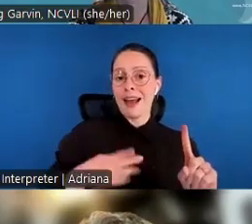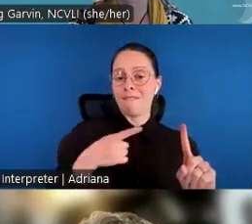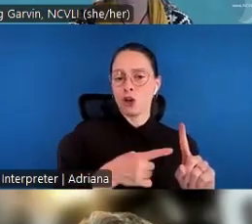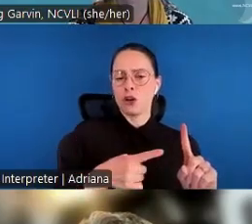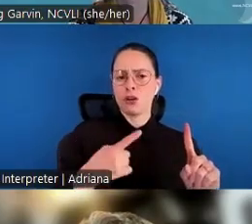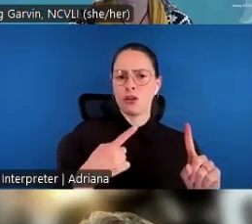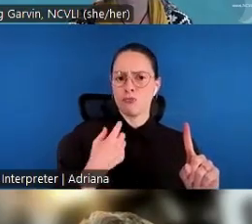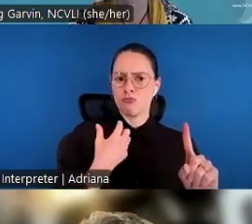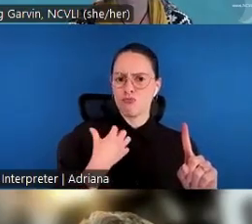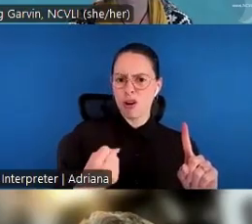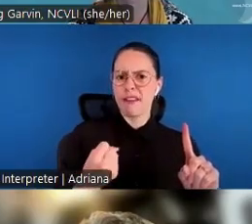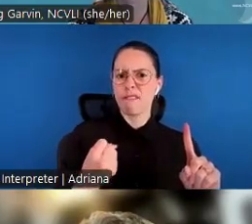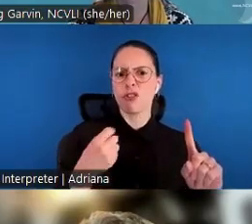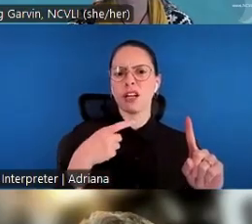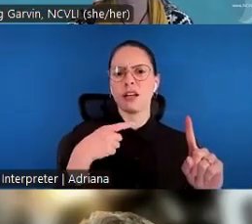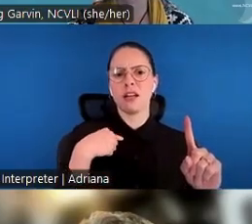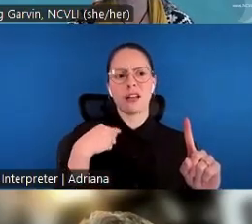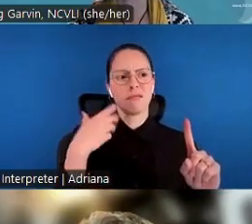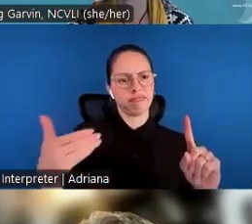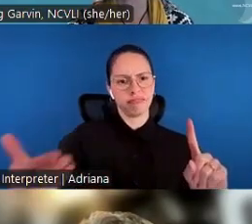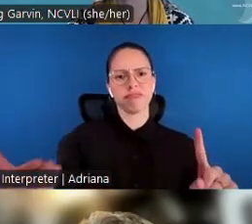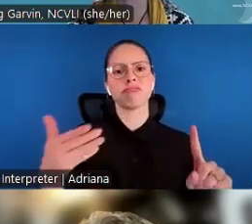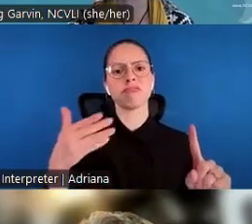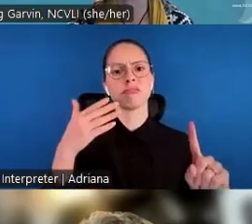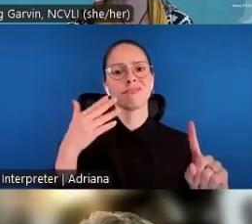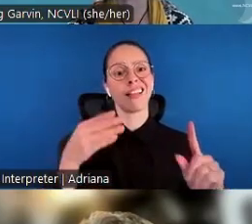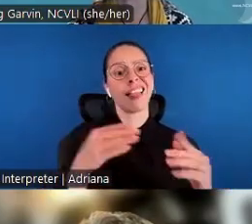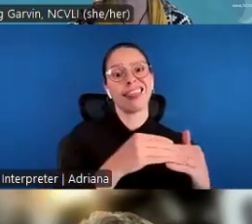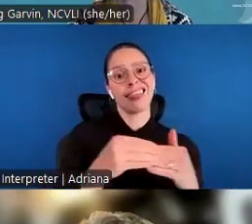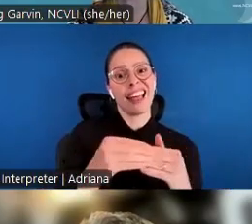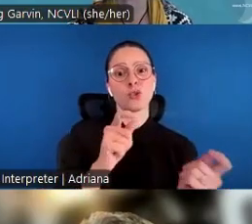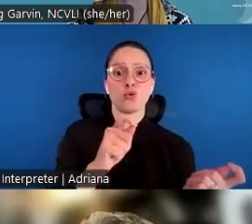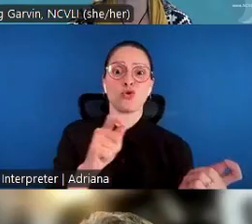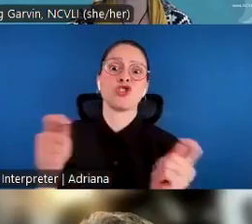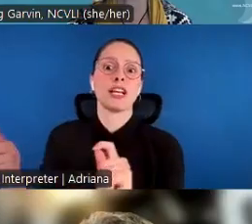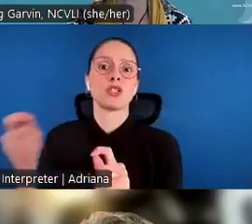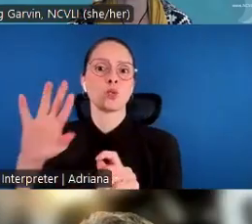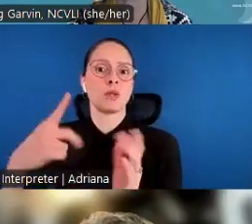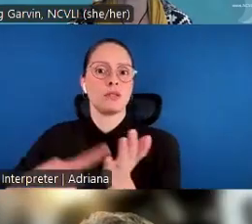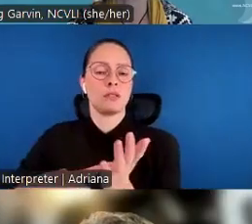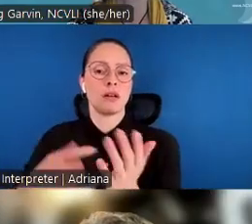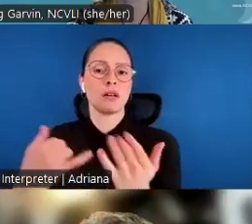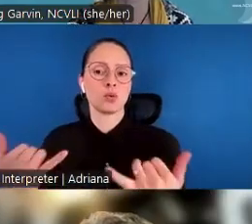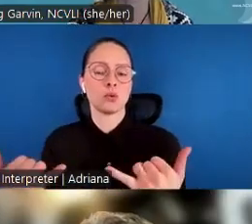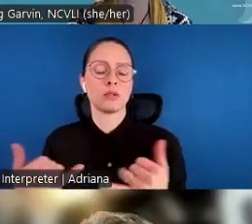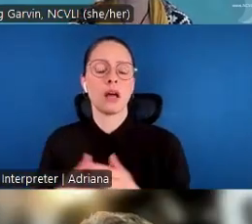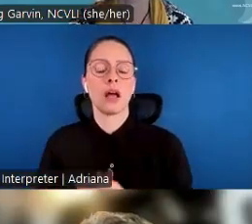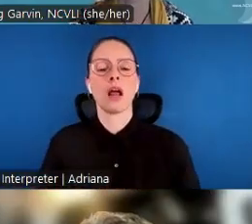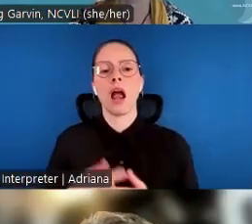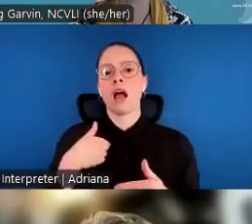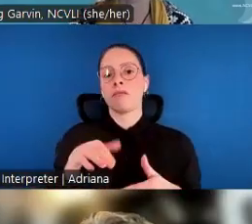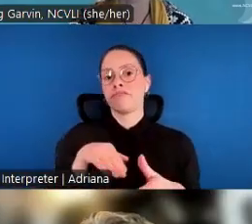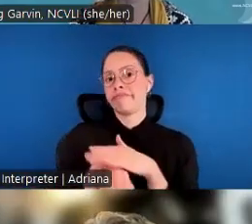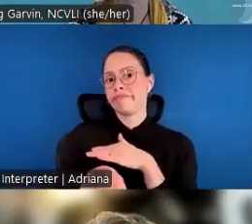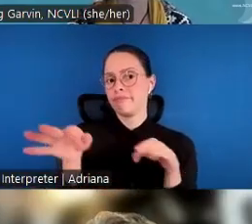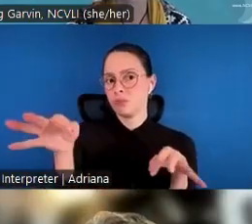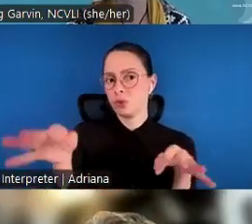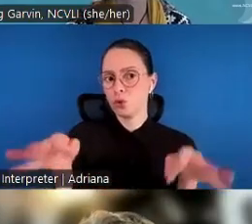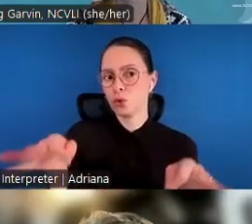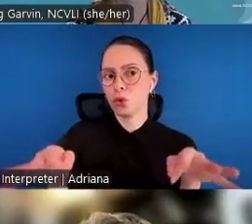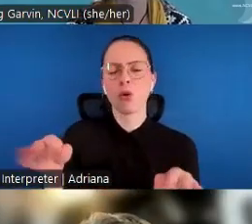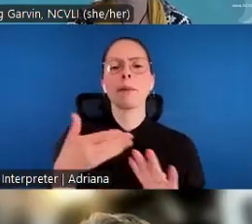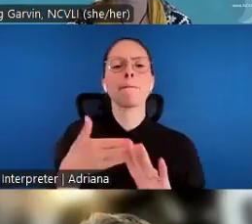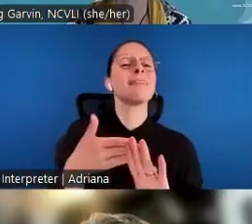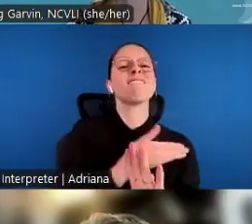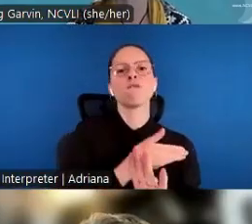the changes that we're going to discuss today in the process and that Meg has already mentioned. I walked into court before there was an Article